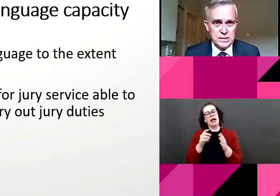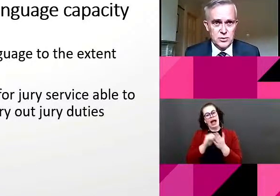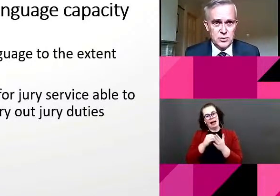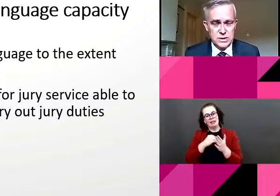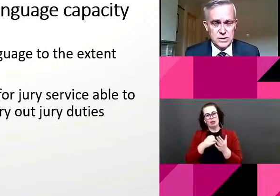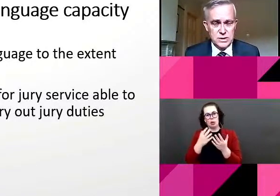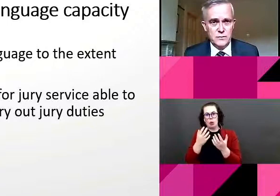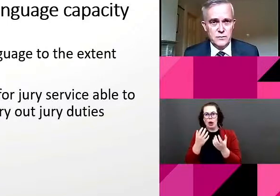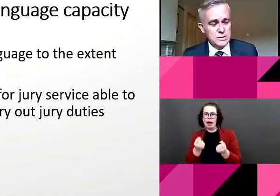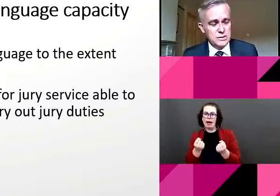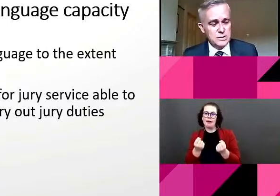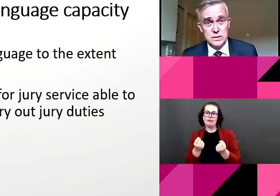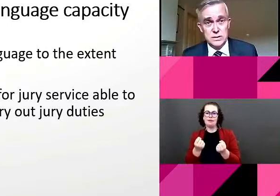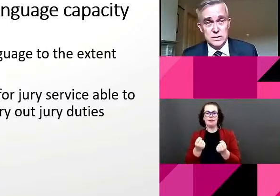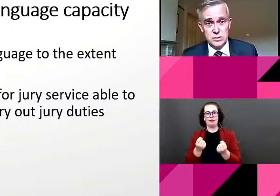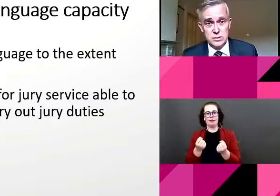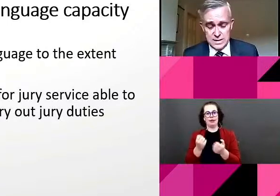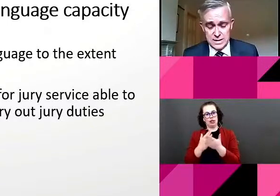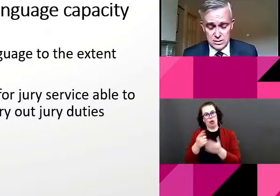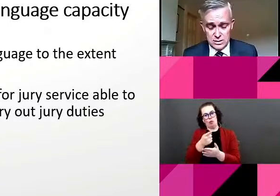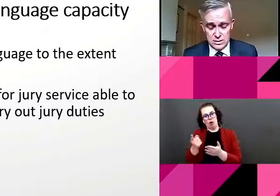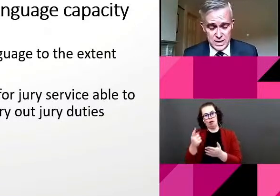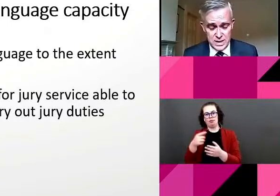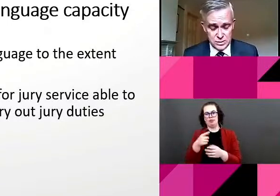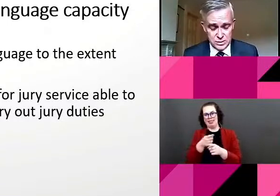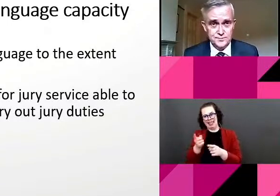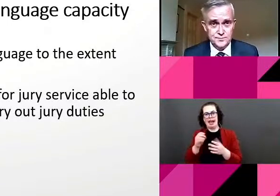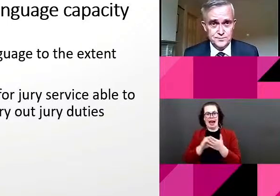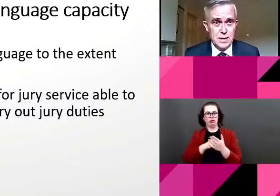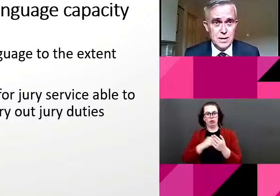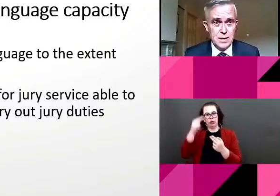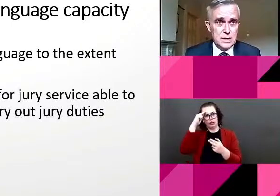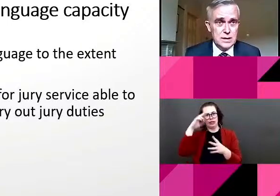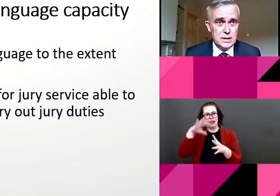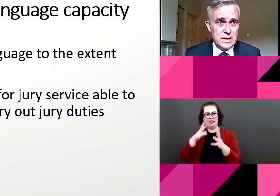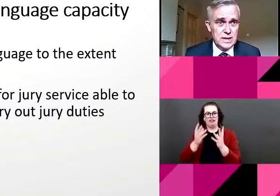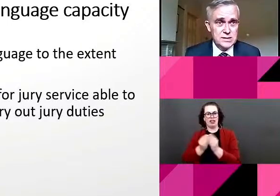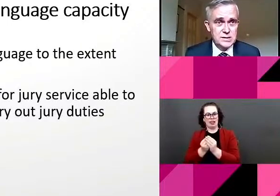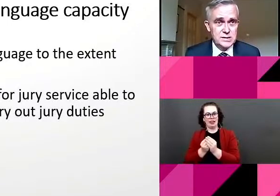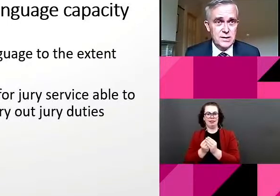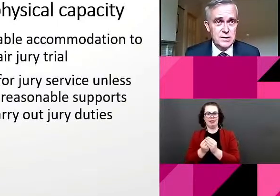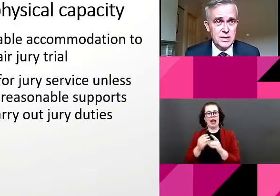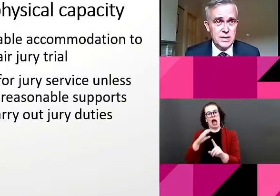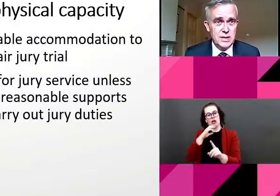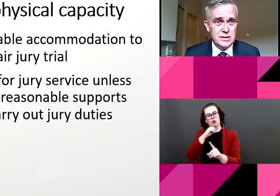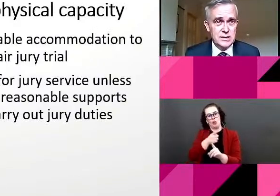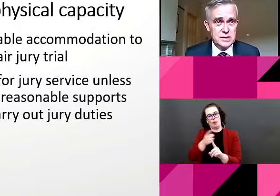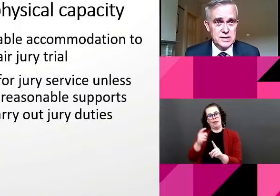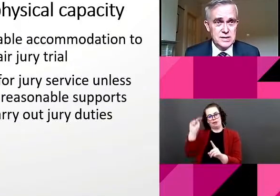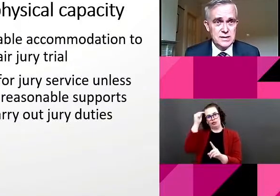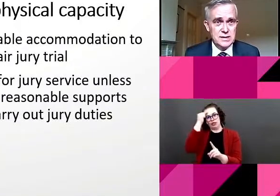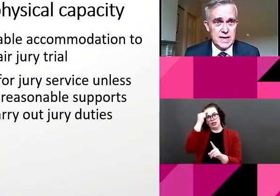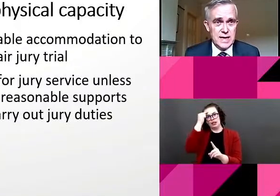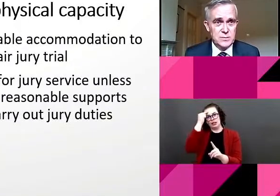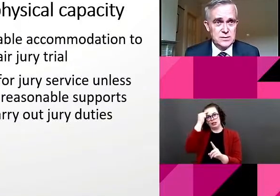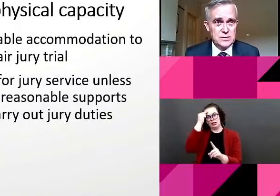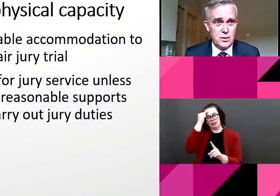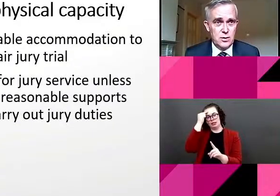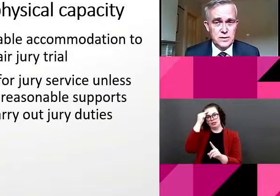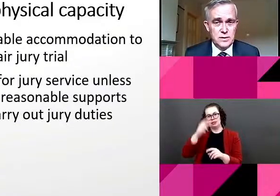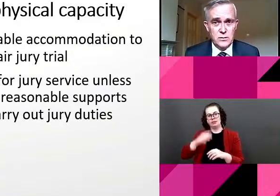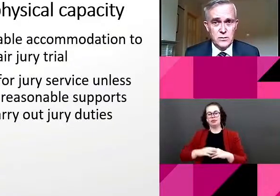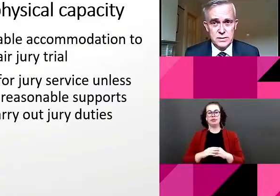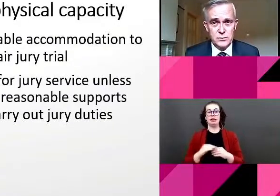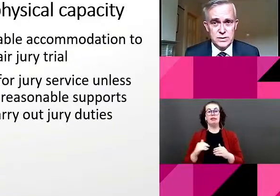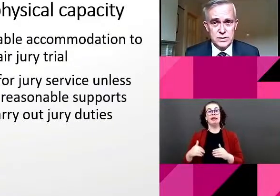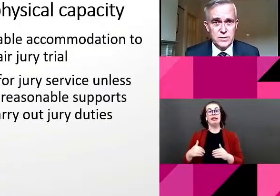in terms of somebody's understanding and comprehension. Now, the next slide is the second aspect of